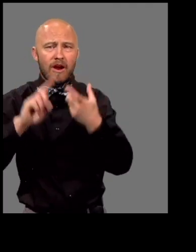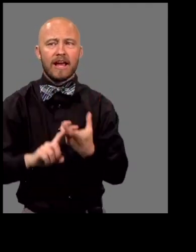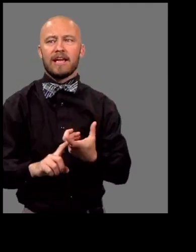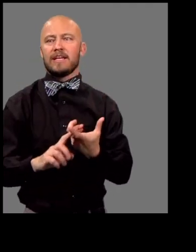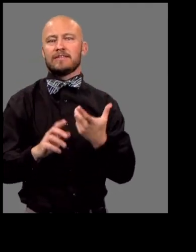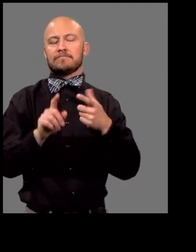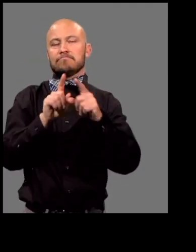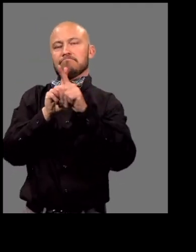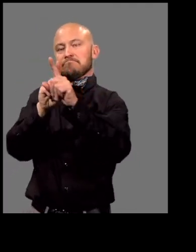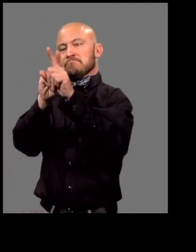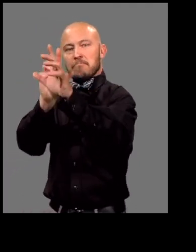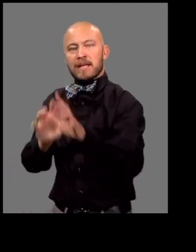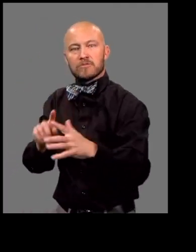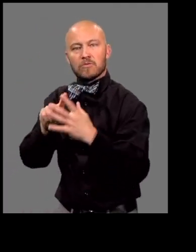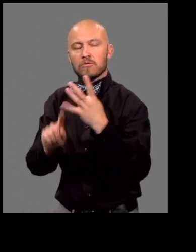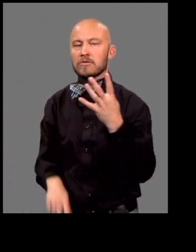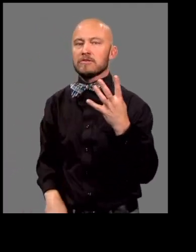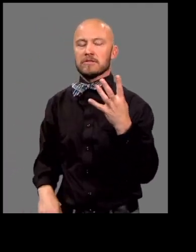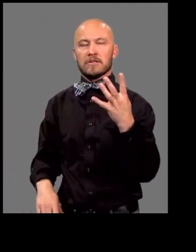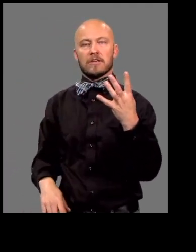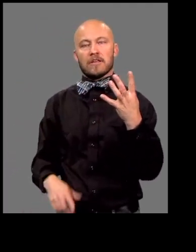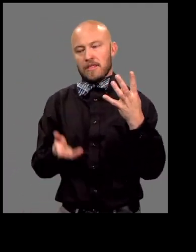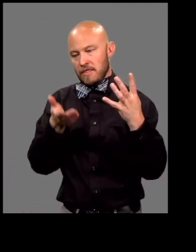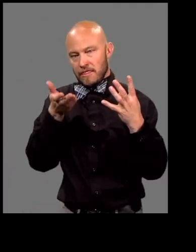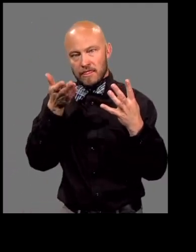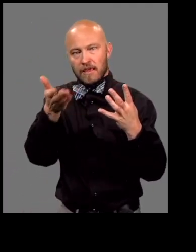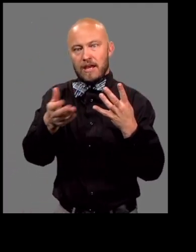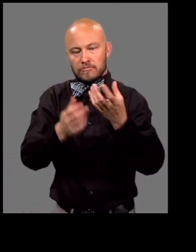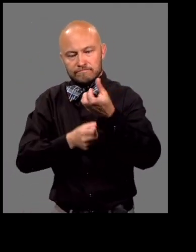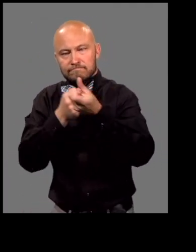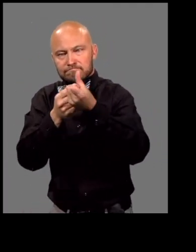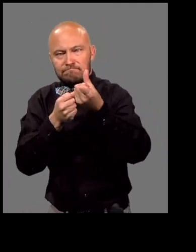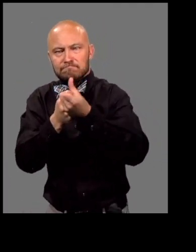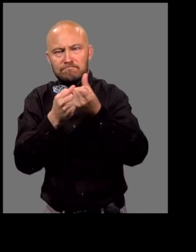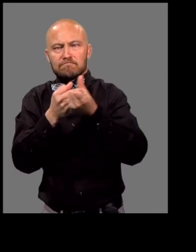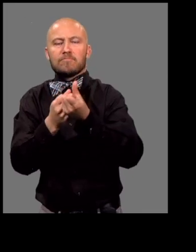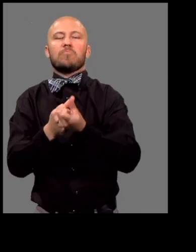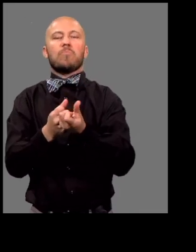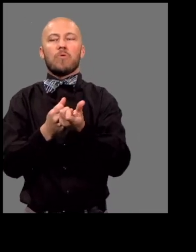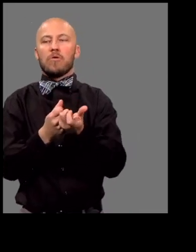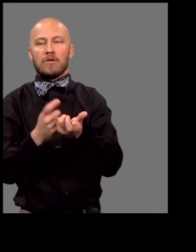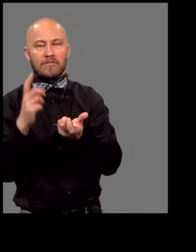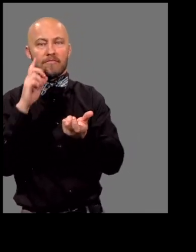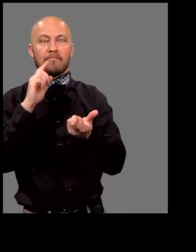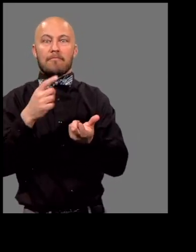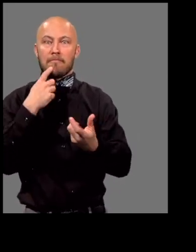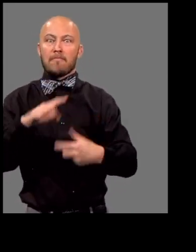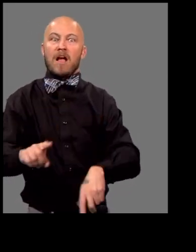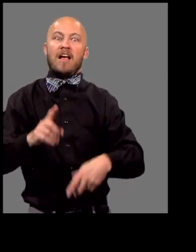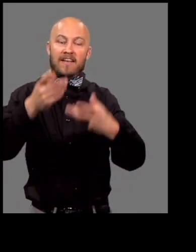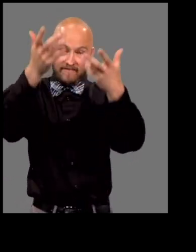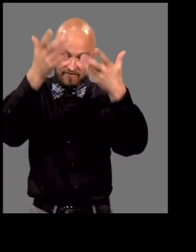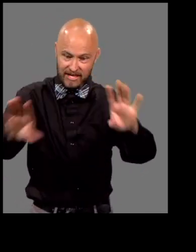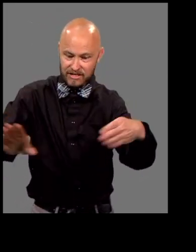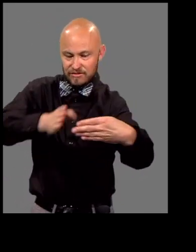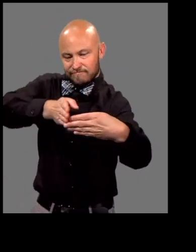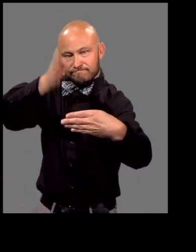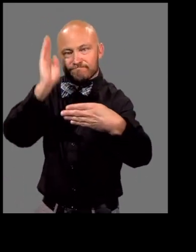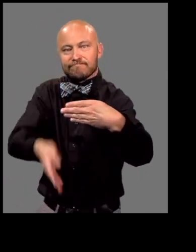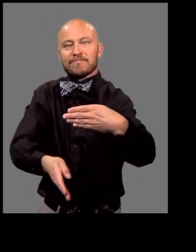friends, your mentors, all of those who have been there to support and encourage you through completing what you've